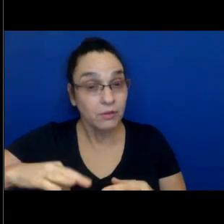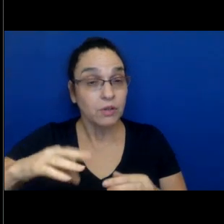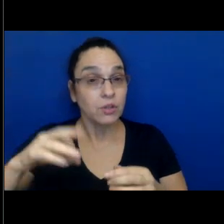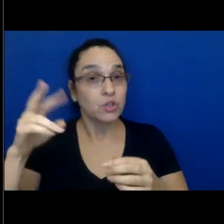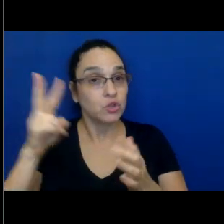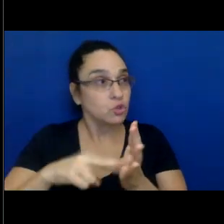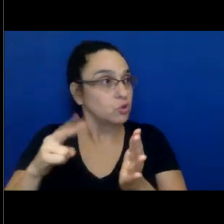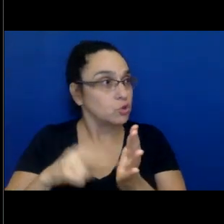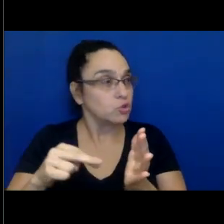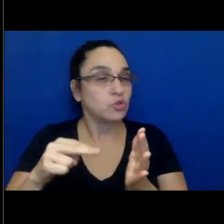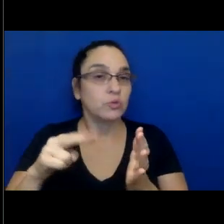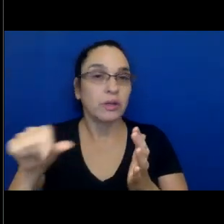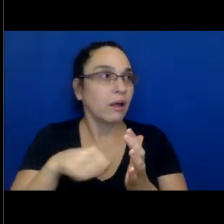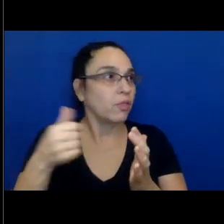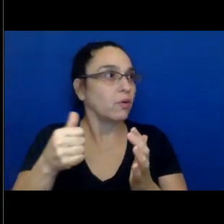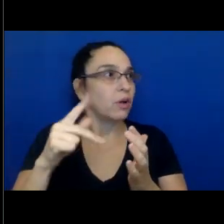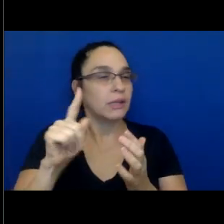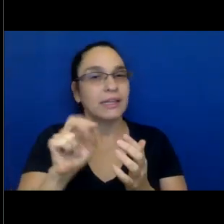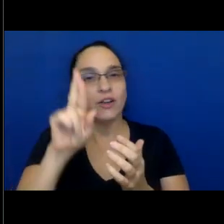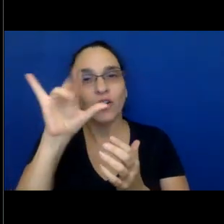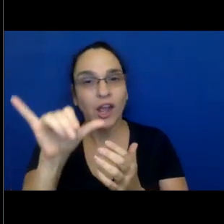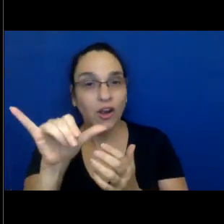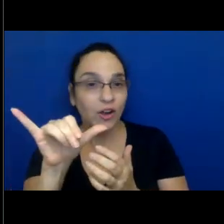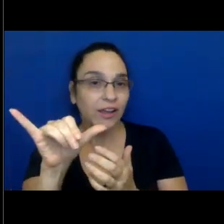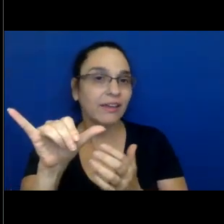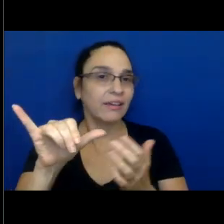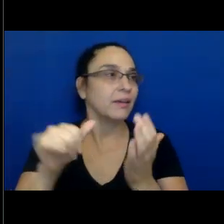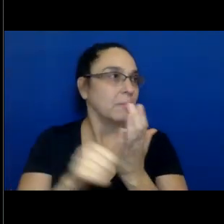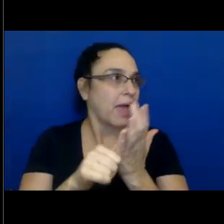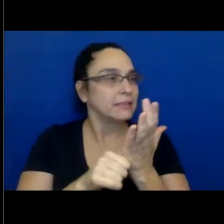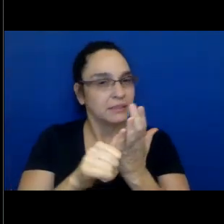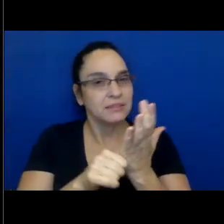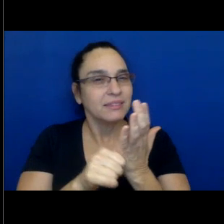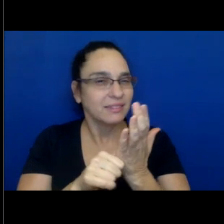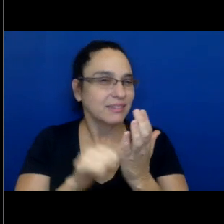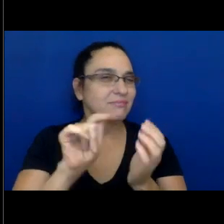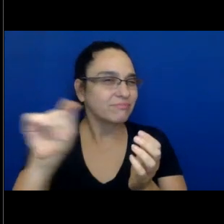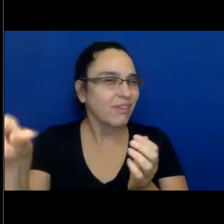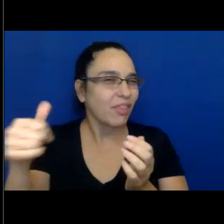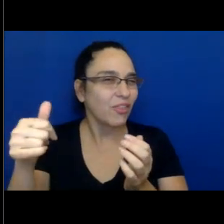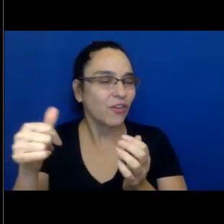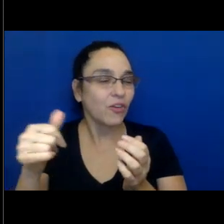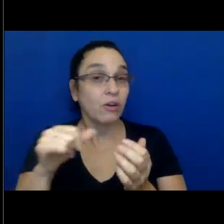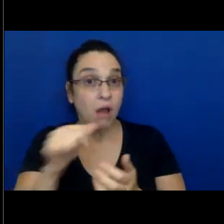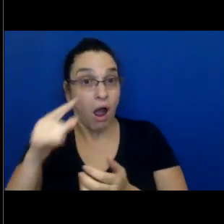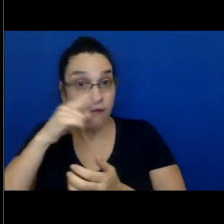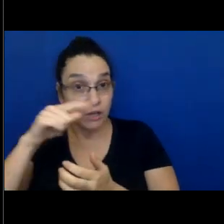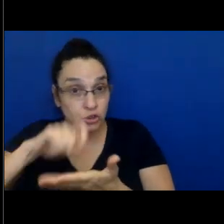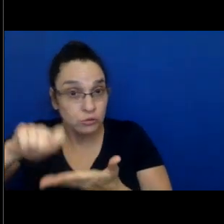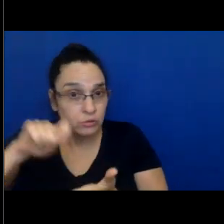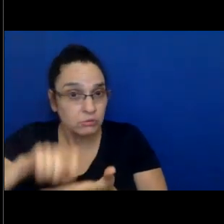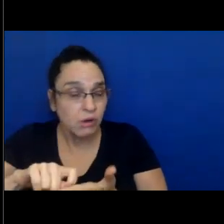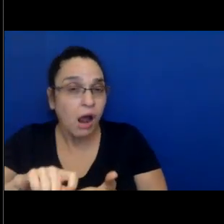magazines. And nothing to do with linguistics, but you can see how good nonfiction writing is